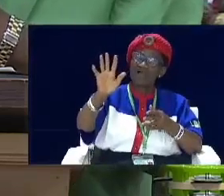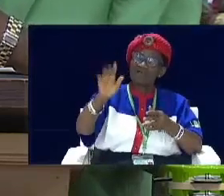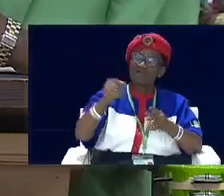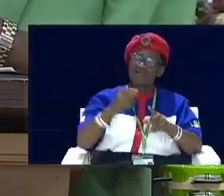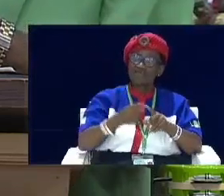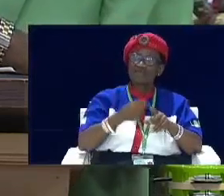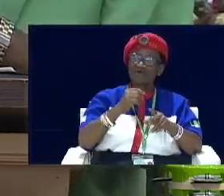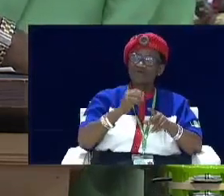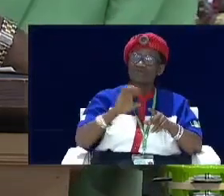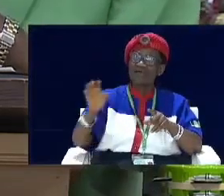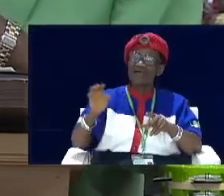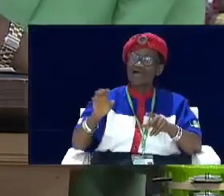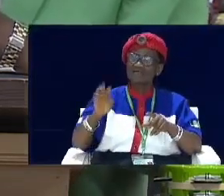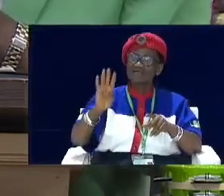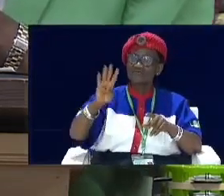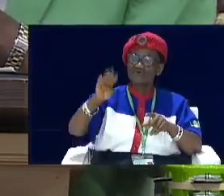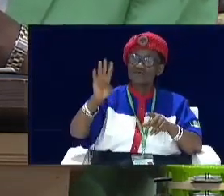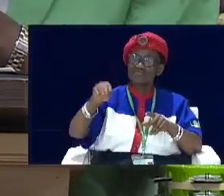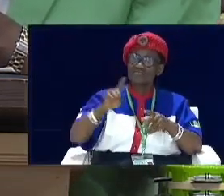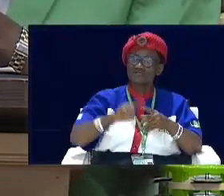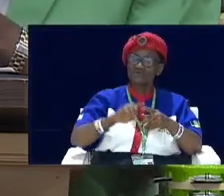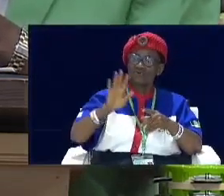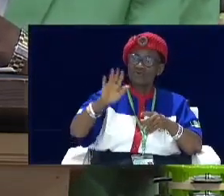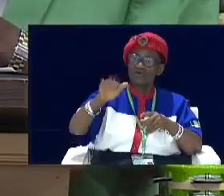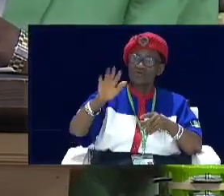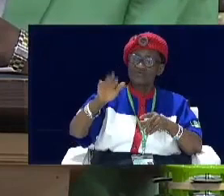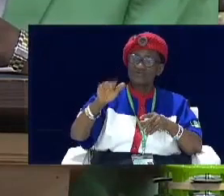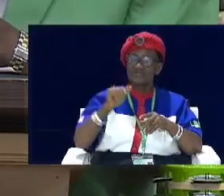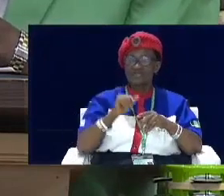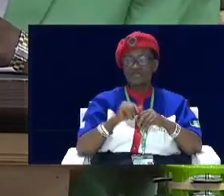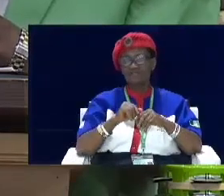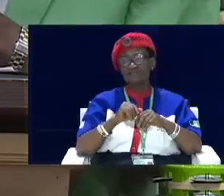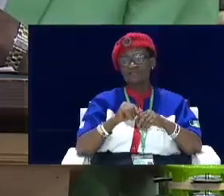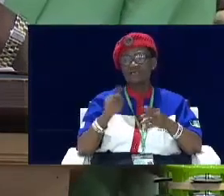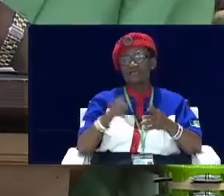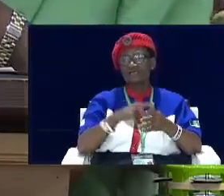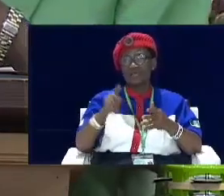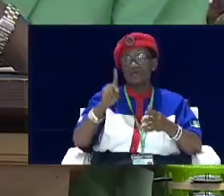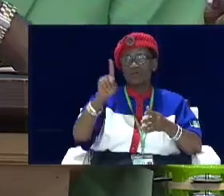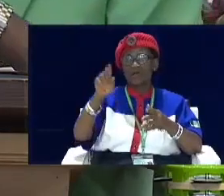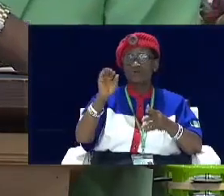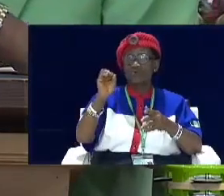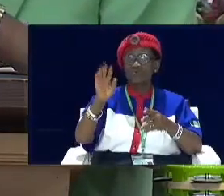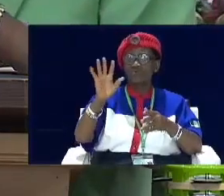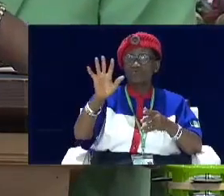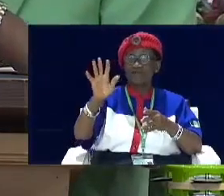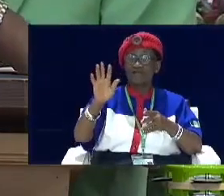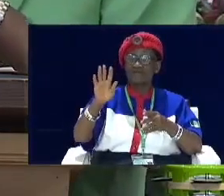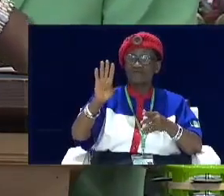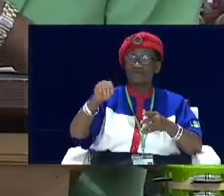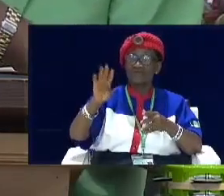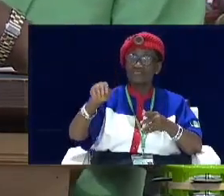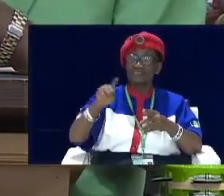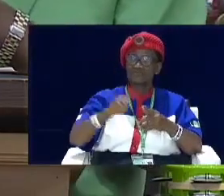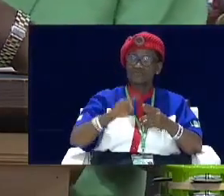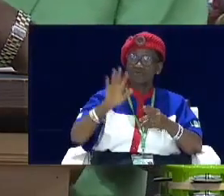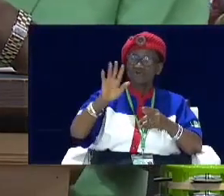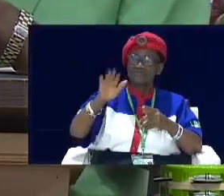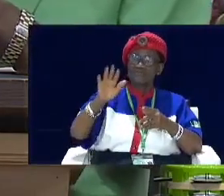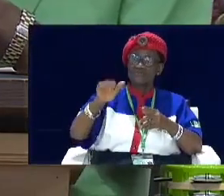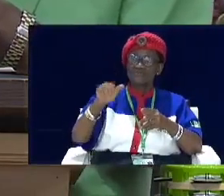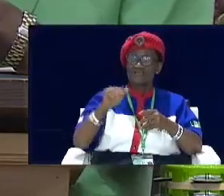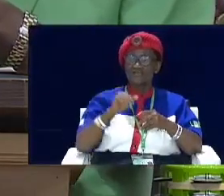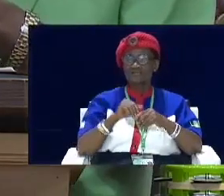verse 14 to 15. Ese kenila de ikedogun. Psalm 105, 14 to 15. Ori Dafidi ori karun le